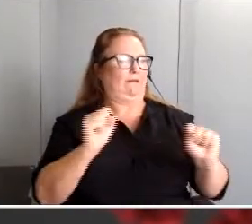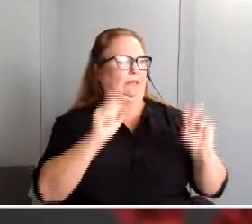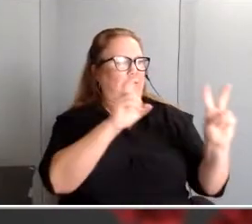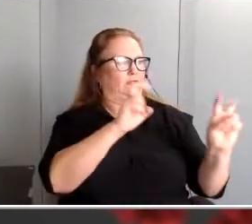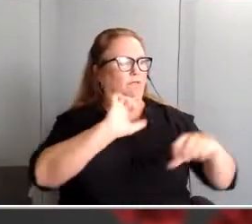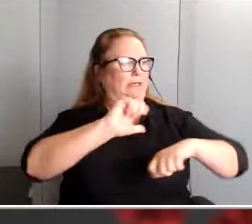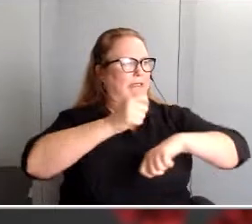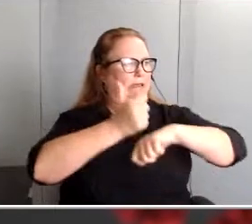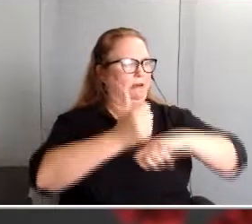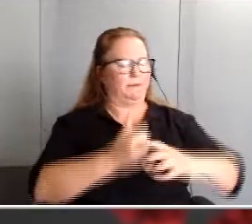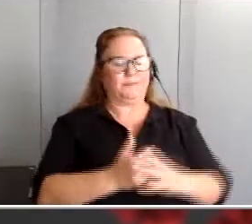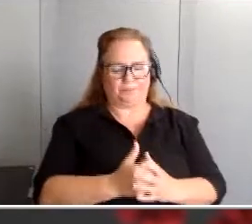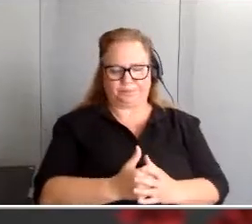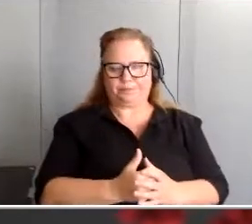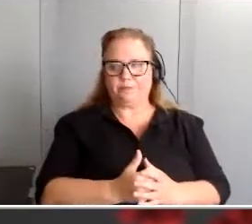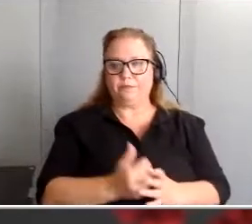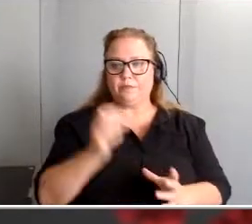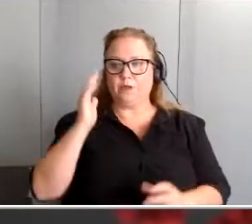so we know that there is